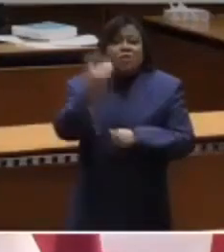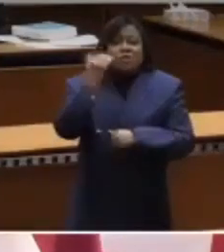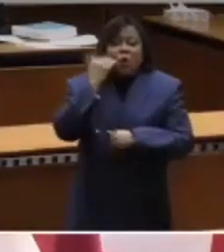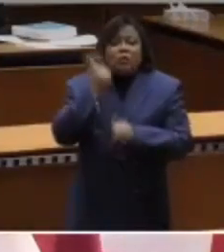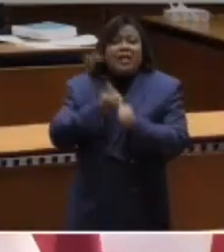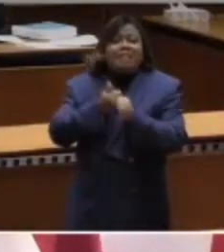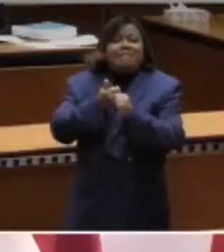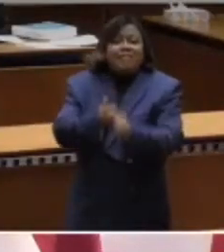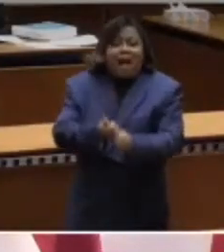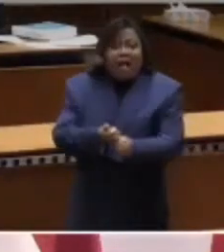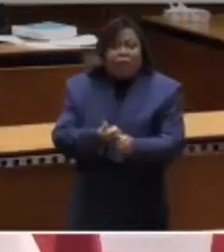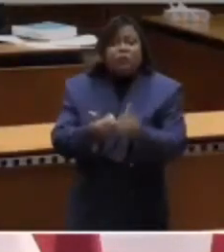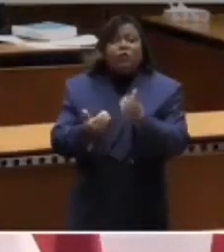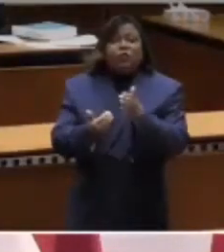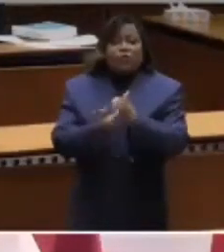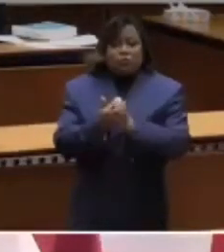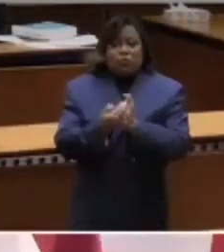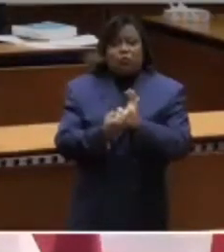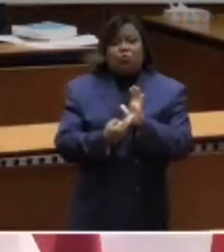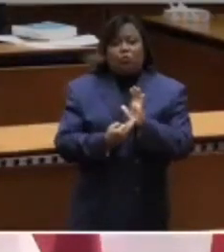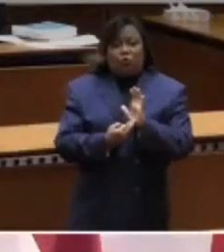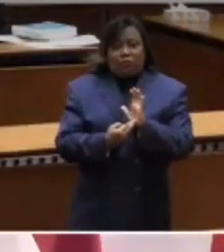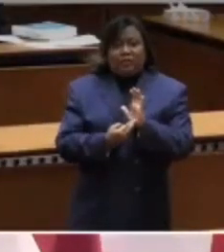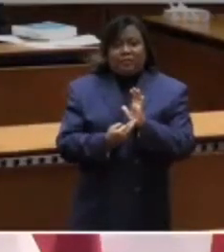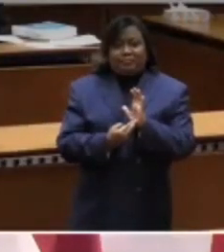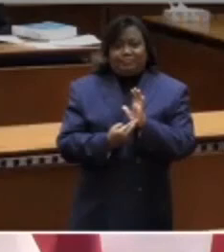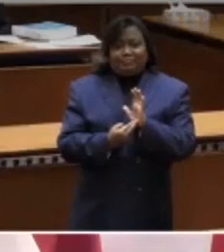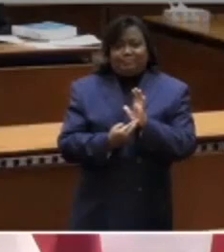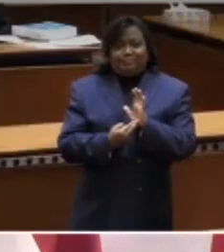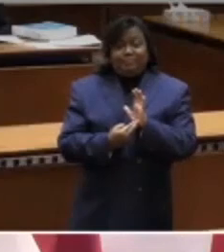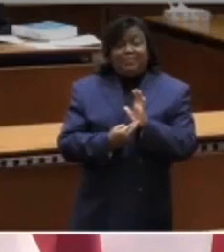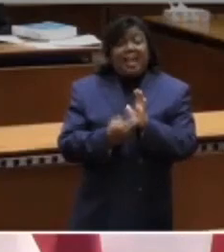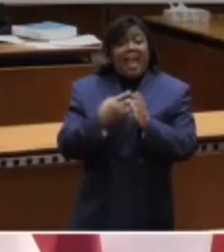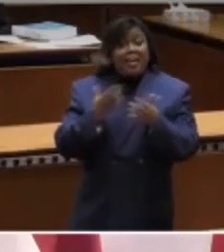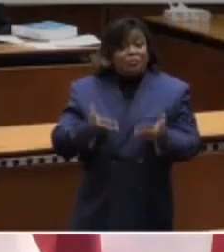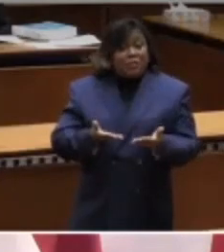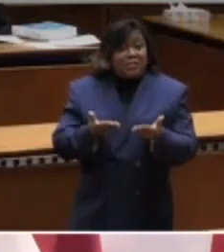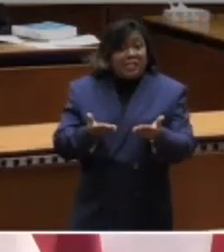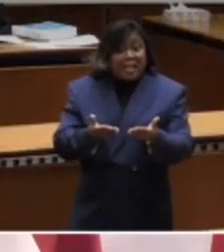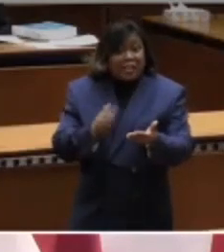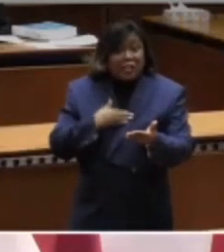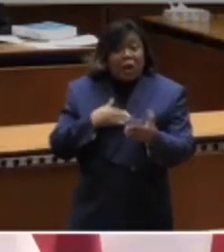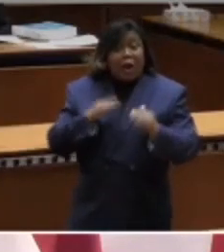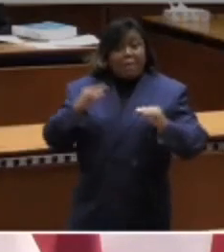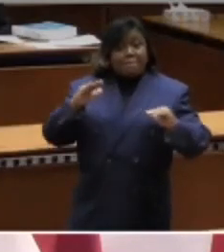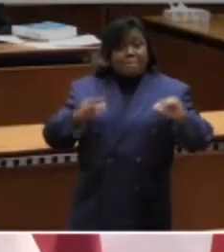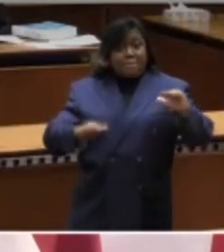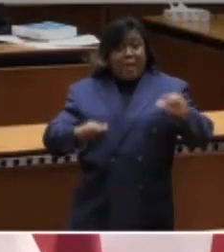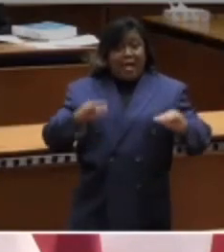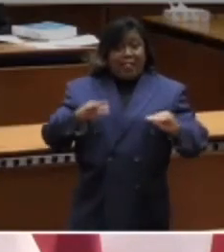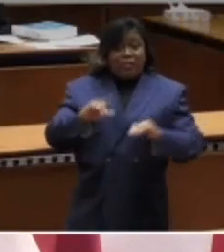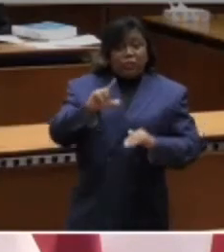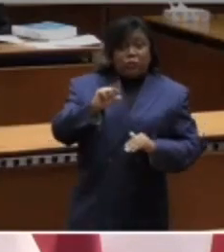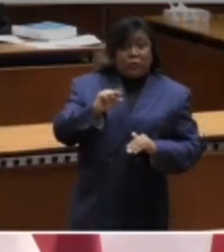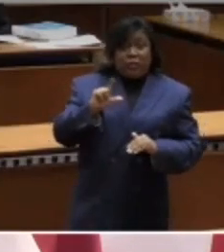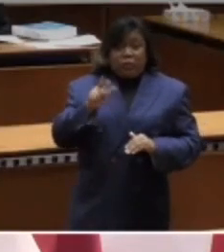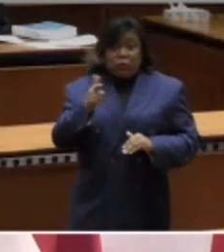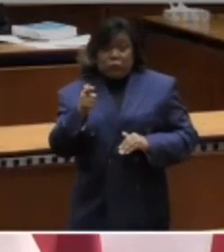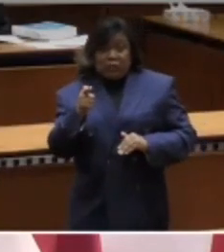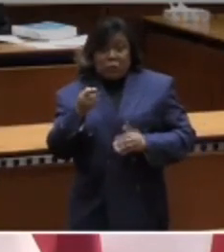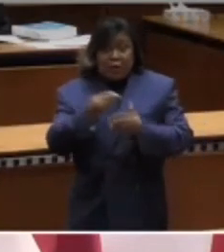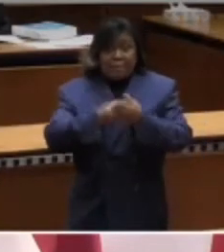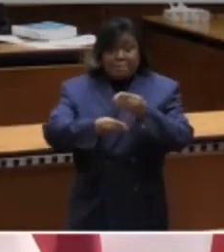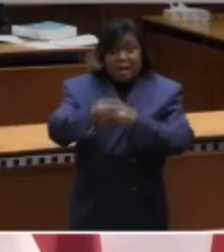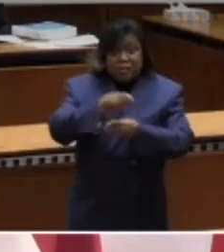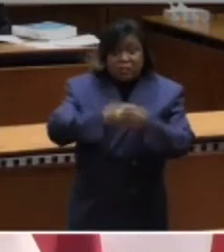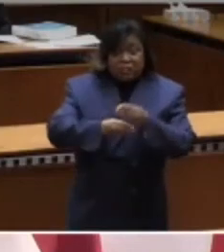and follows the new rules. And in presenting our balanced 2021